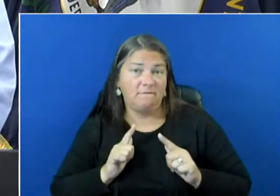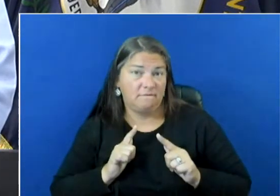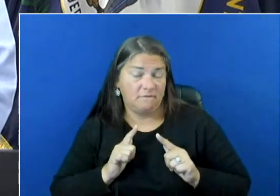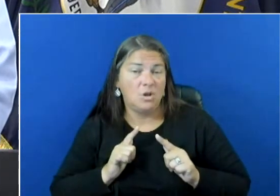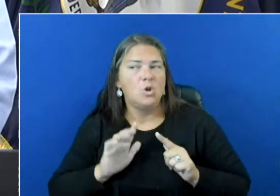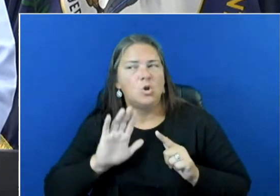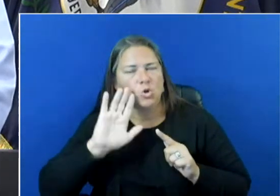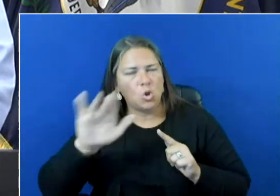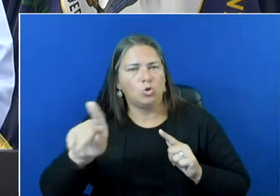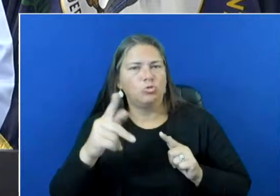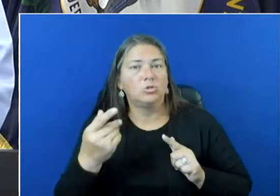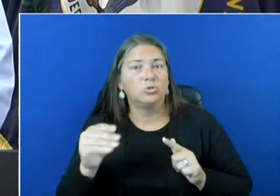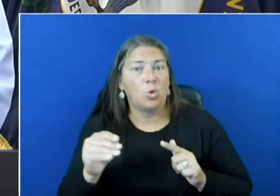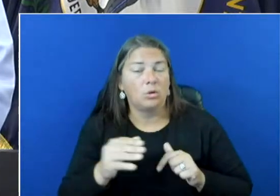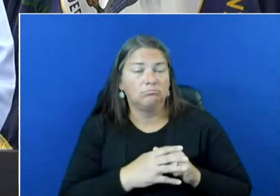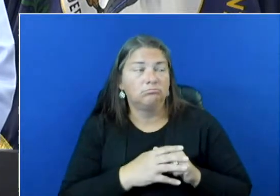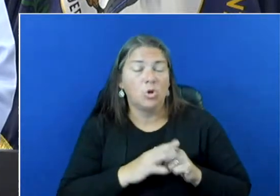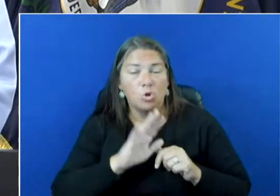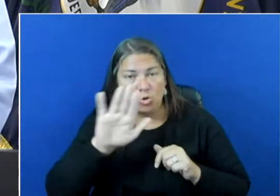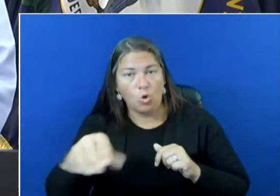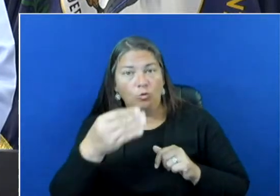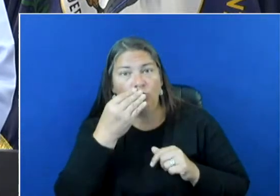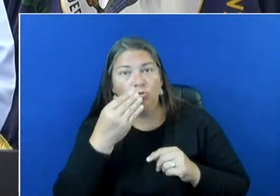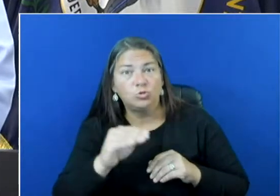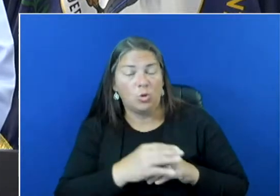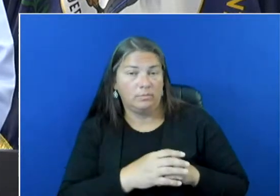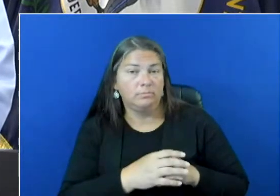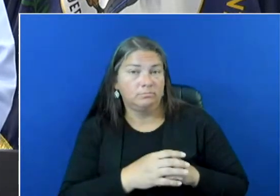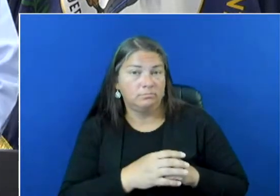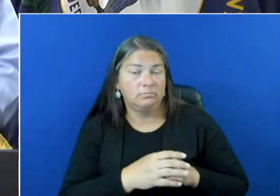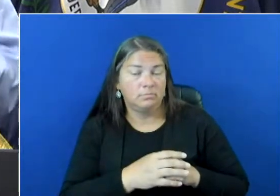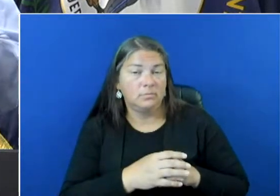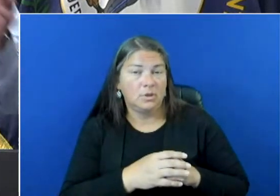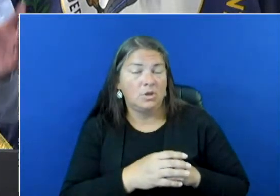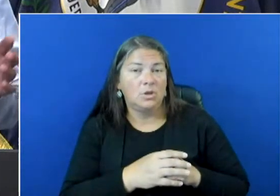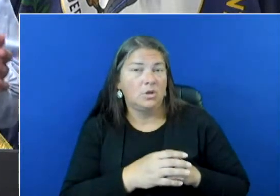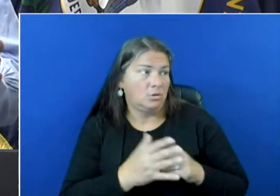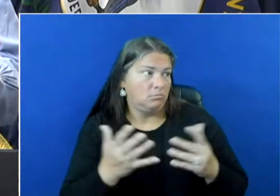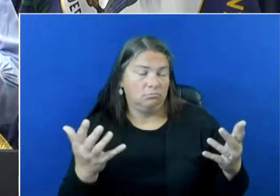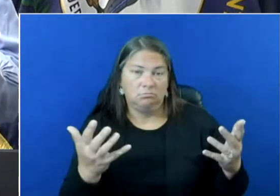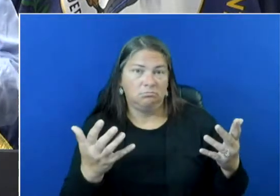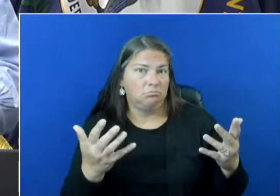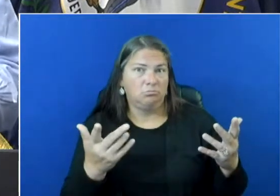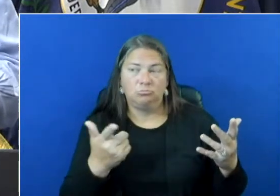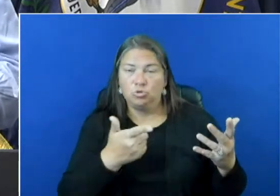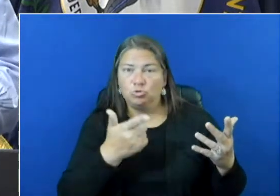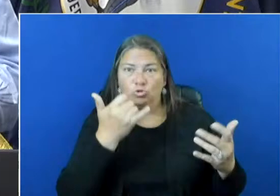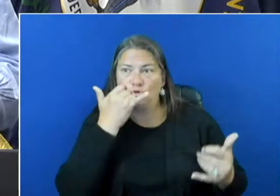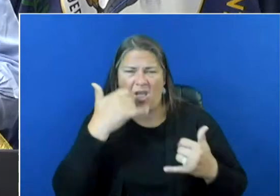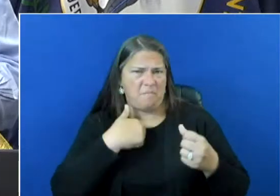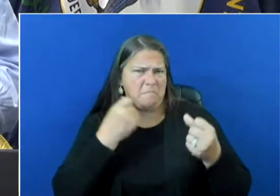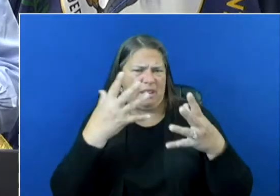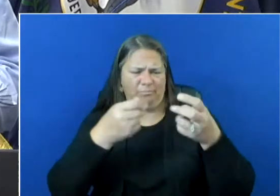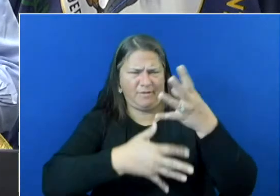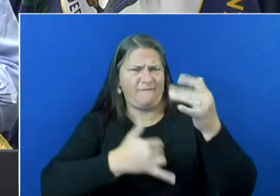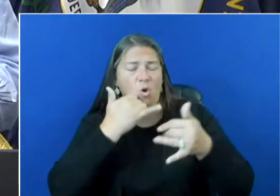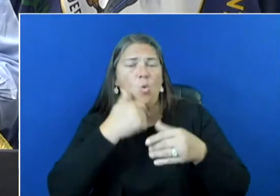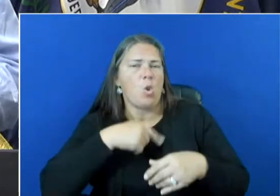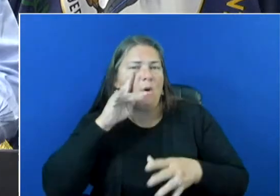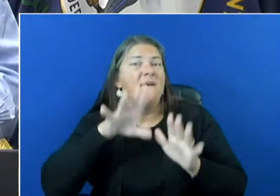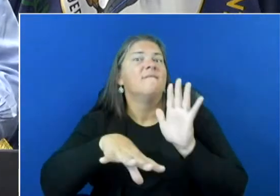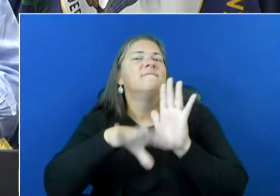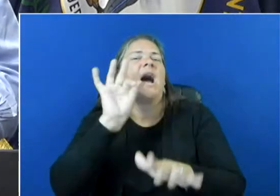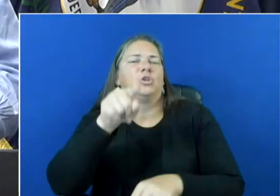drugstore, go to your grocery store. You can call multiple numbers. We will find a vaccine for you.